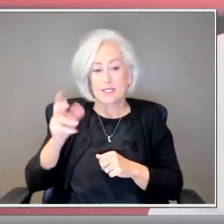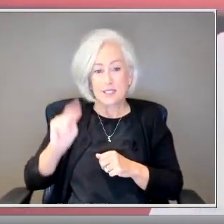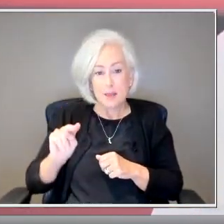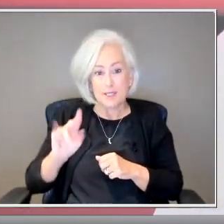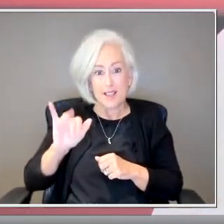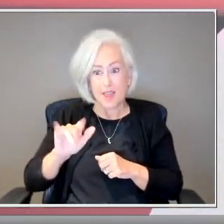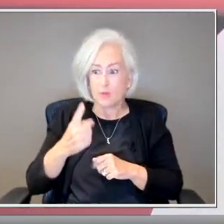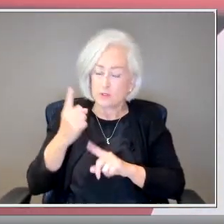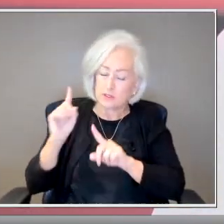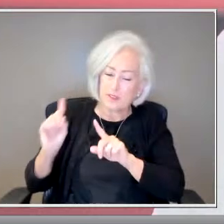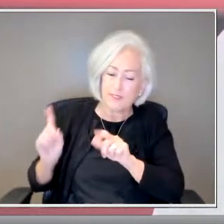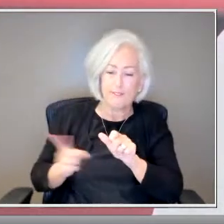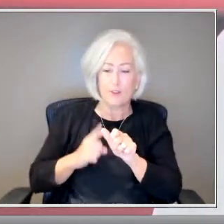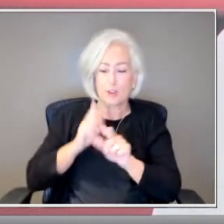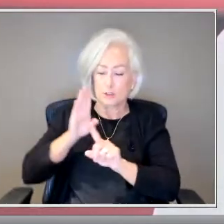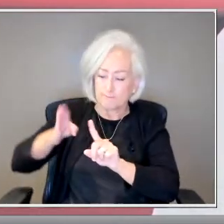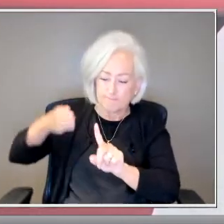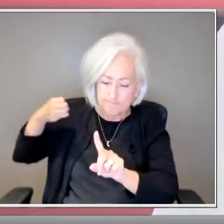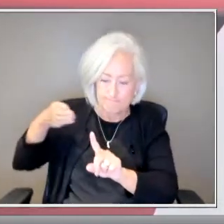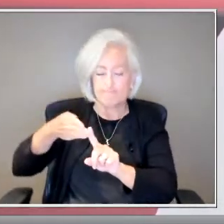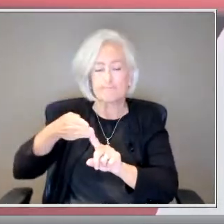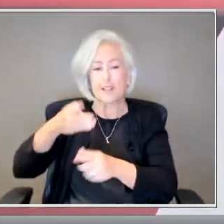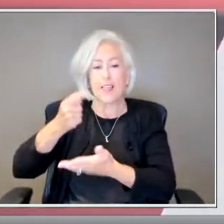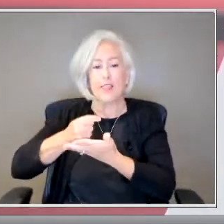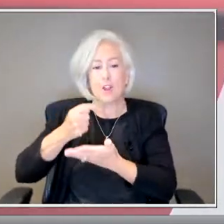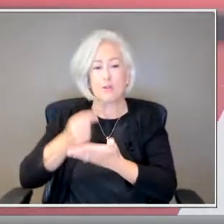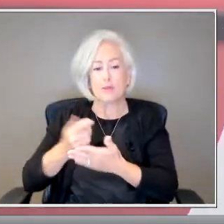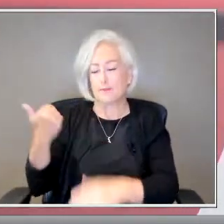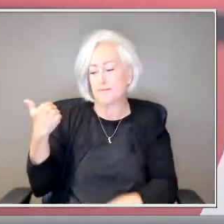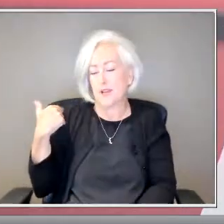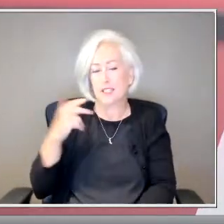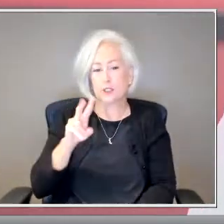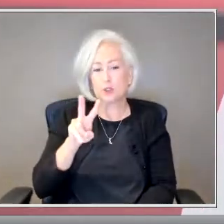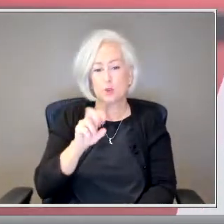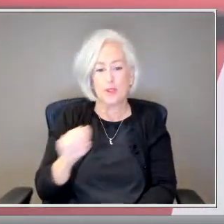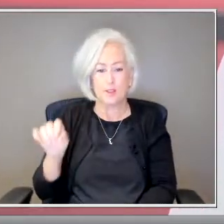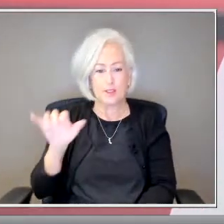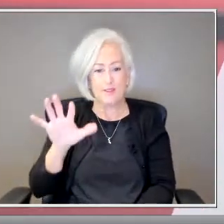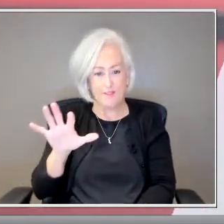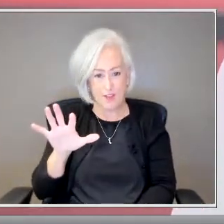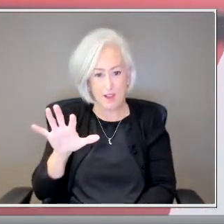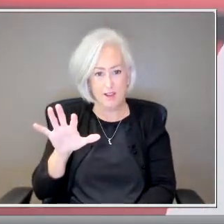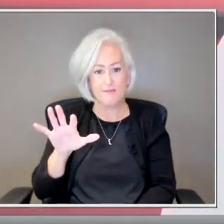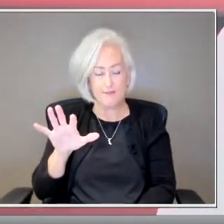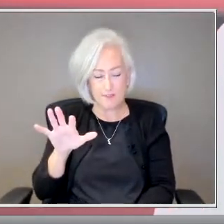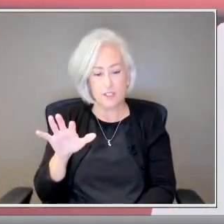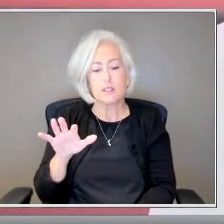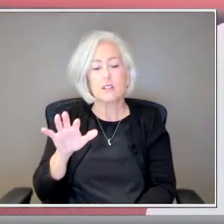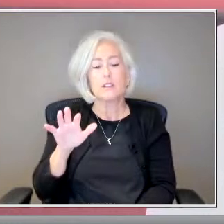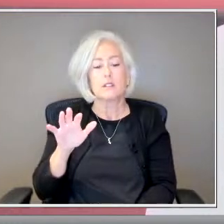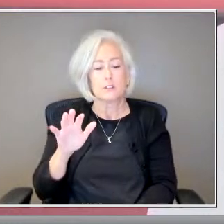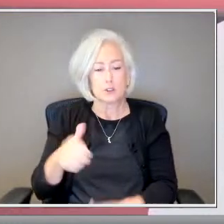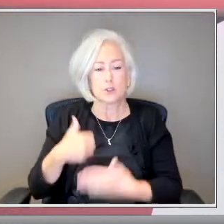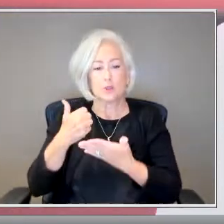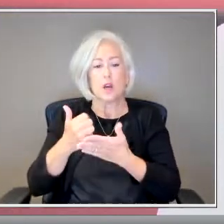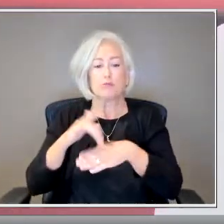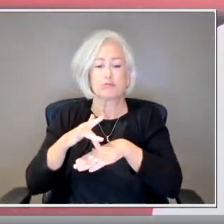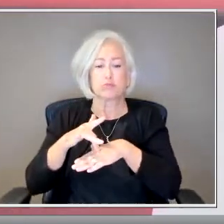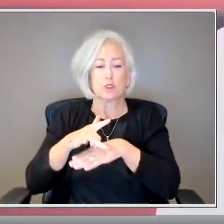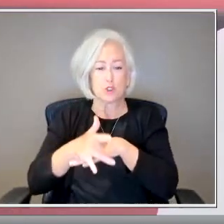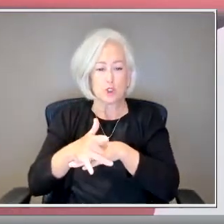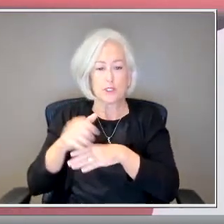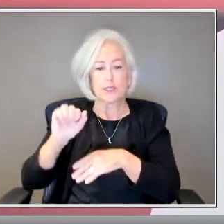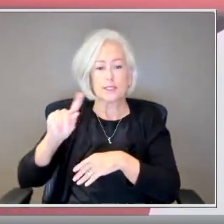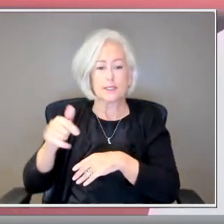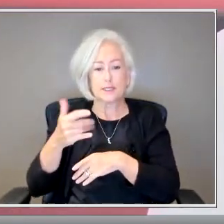In 2005 was really when its value in early stage breast cancer was recognized and really put a lot